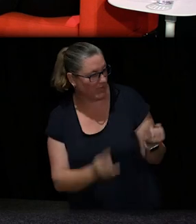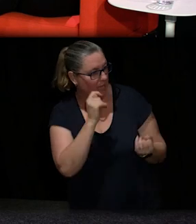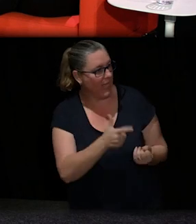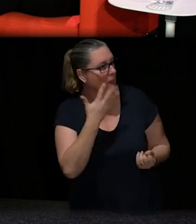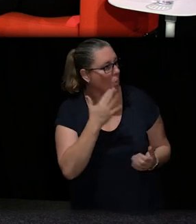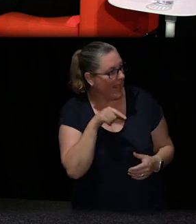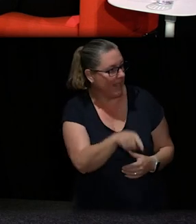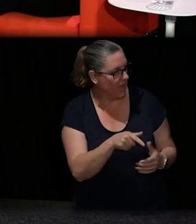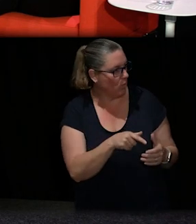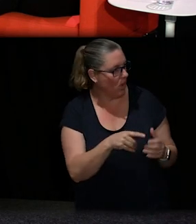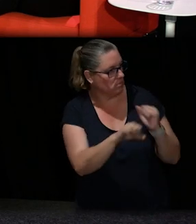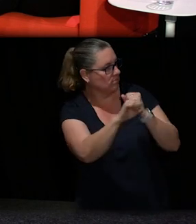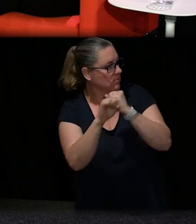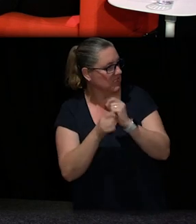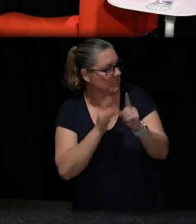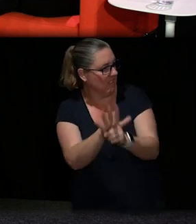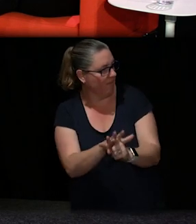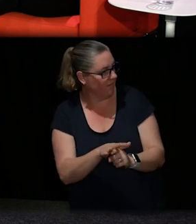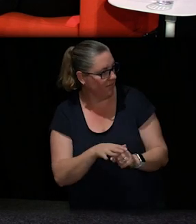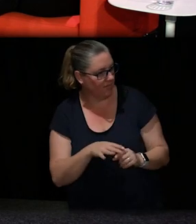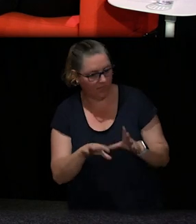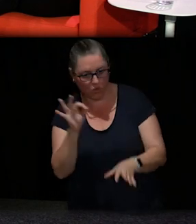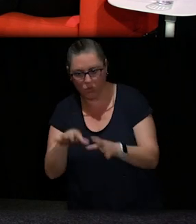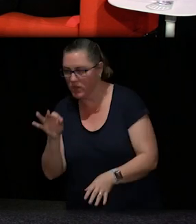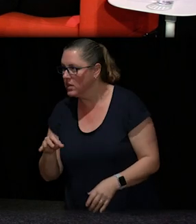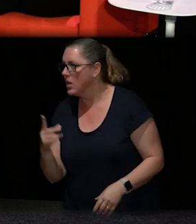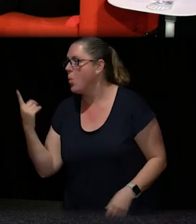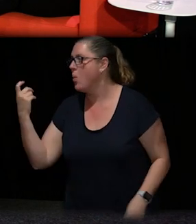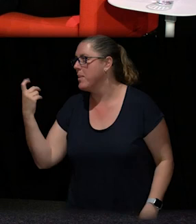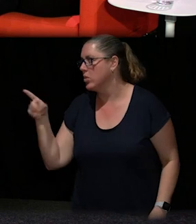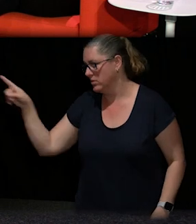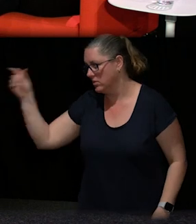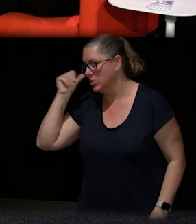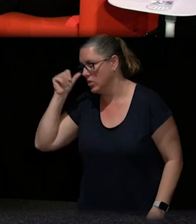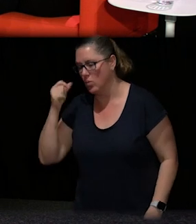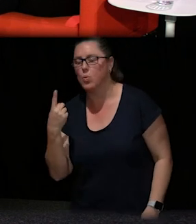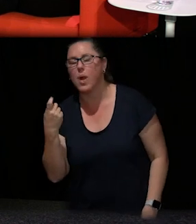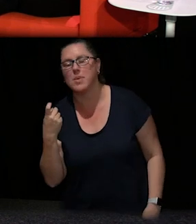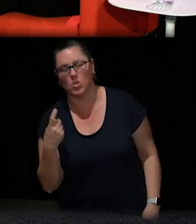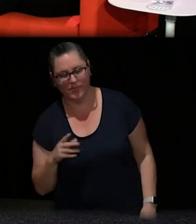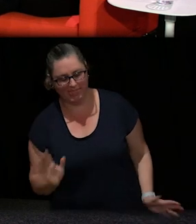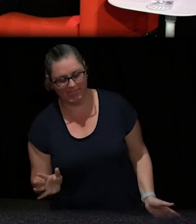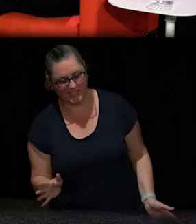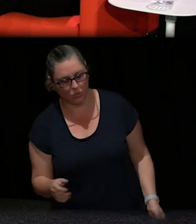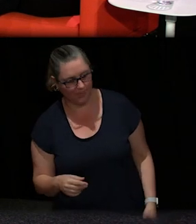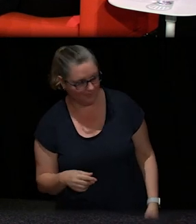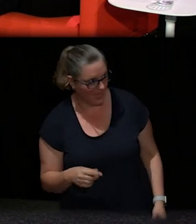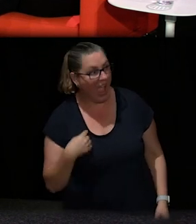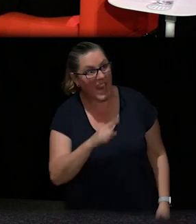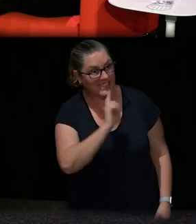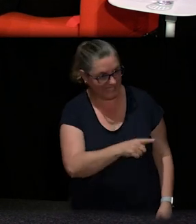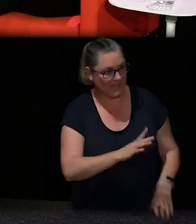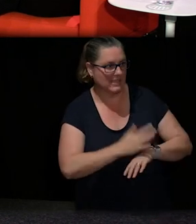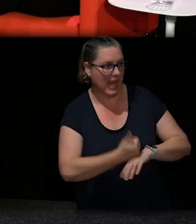One more. Is that you, as a press wrangler, you'd know, you know, you don't say one more and then right. One more? Right. Because I know I've set myself up now for something